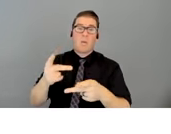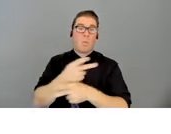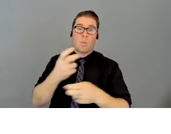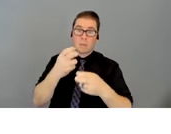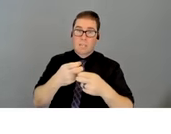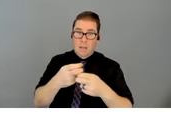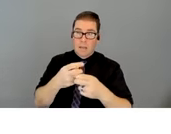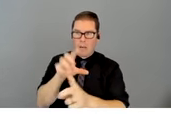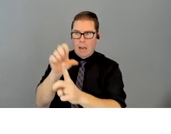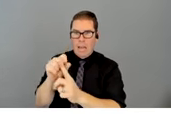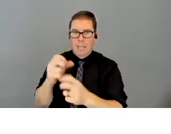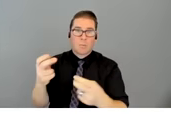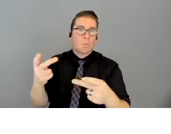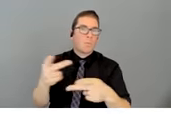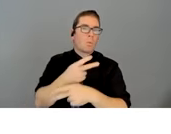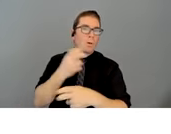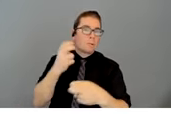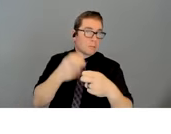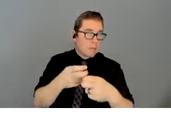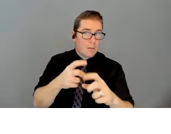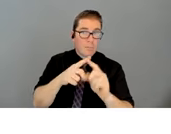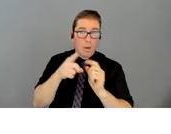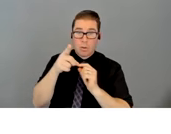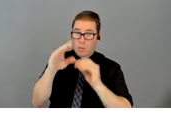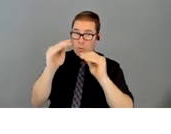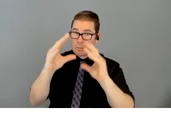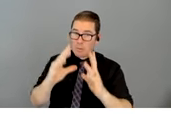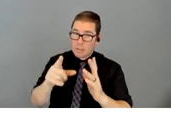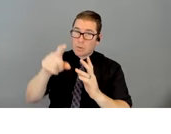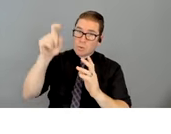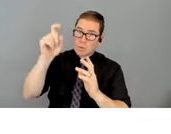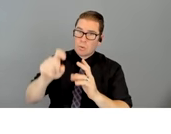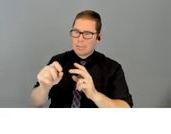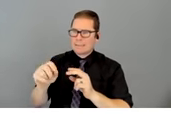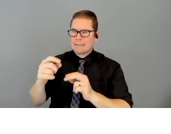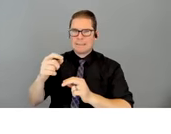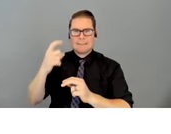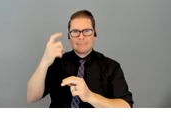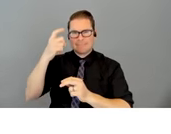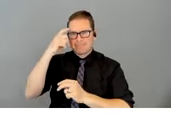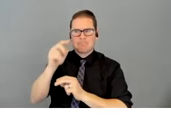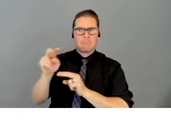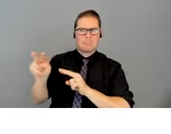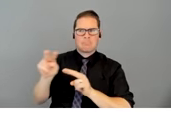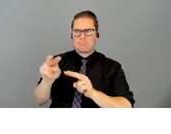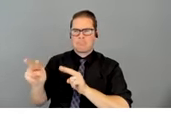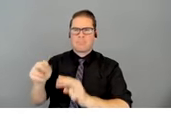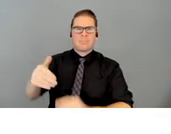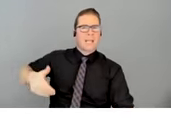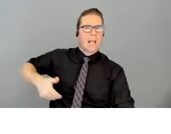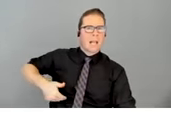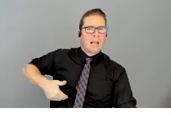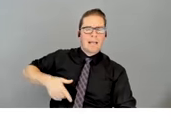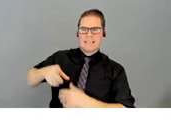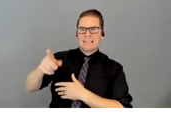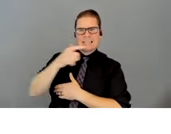the instructor need to be monitoring. And that's where, you know, your gut will tell you, gosh, doesn't look like this is the same writing style,